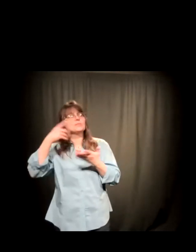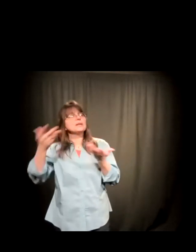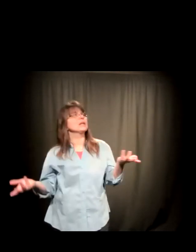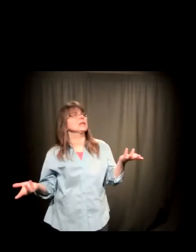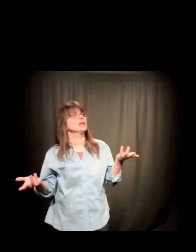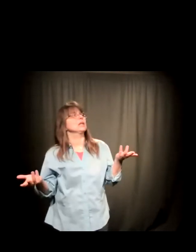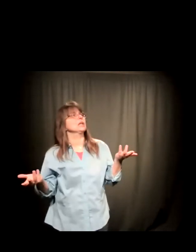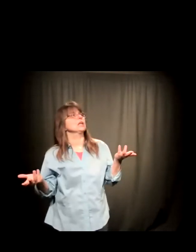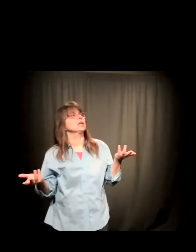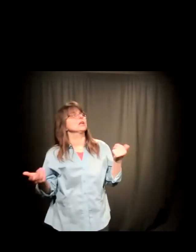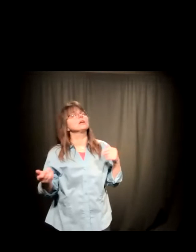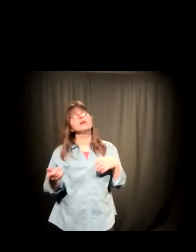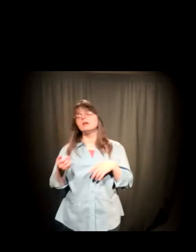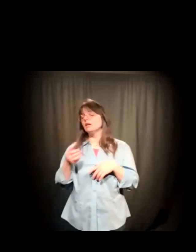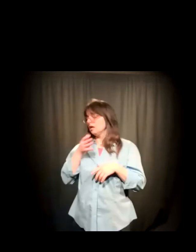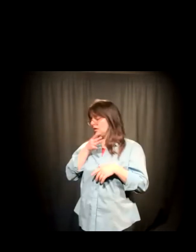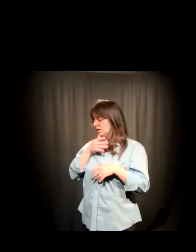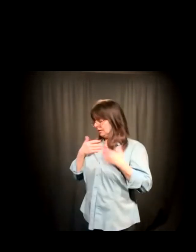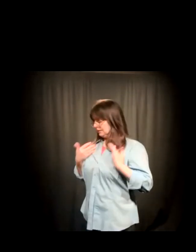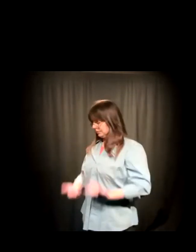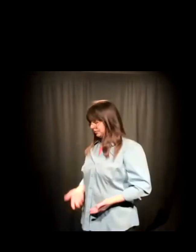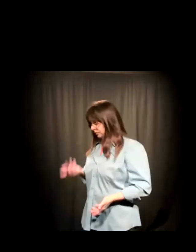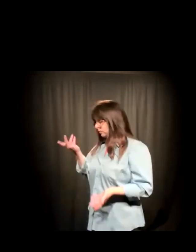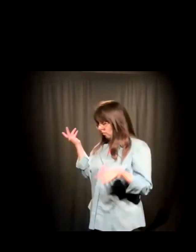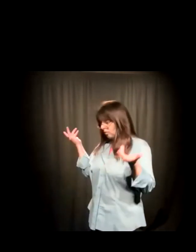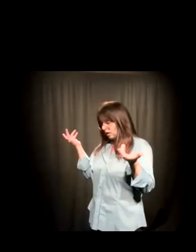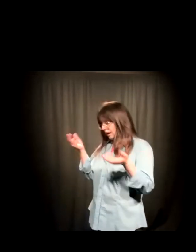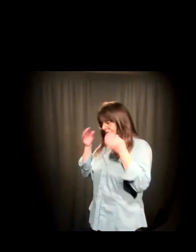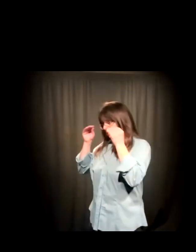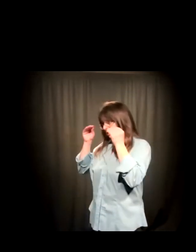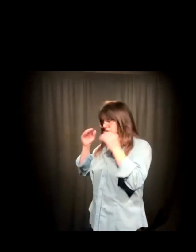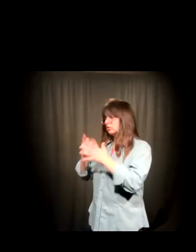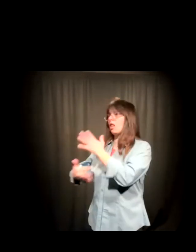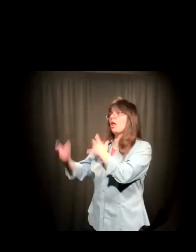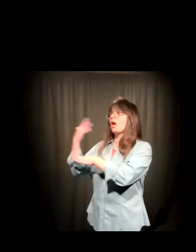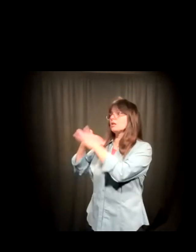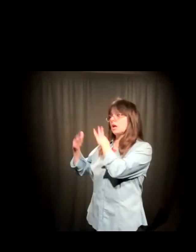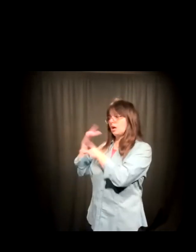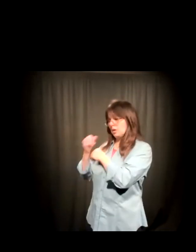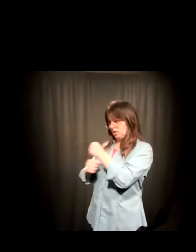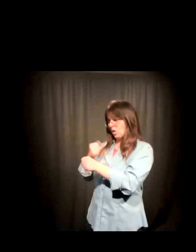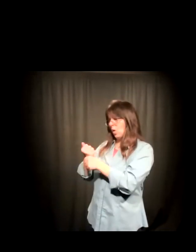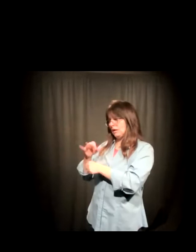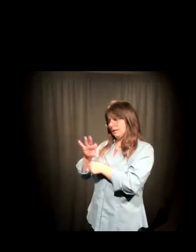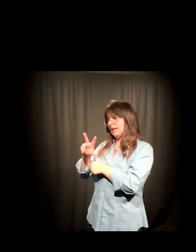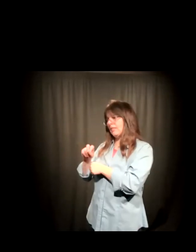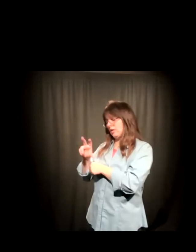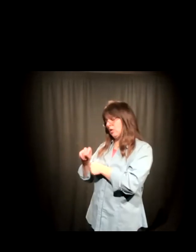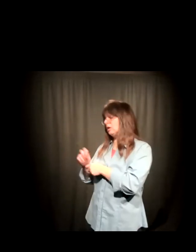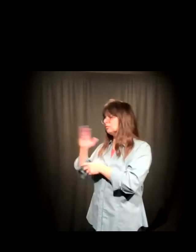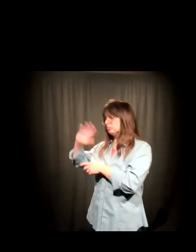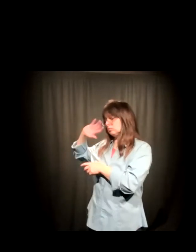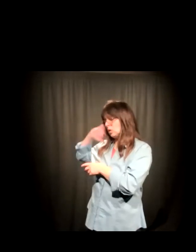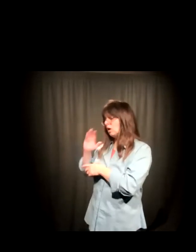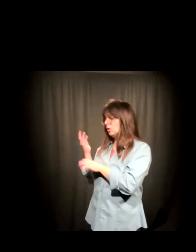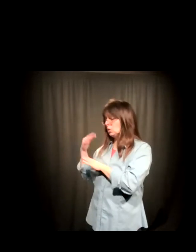to school in the 30s, teachers would do whatever they could to help the students see the sounds so that they could